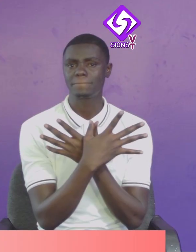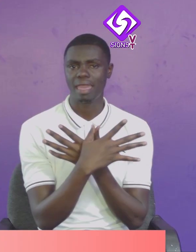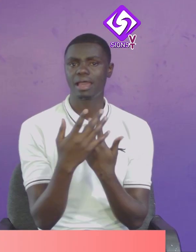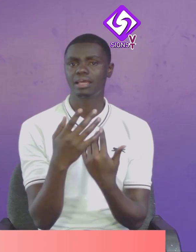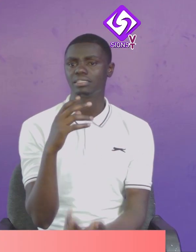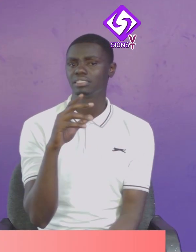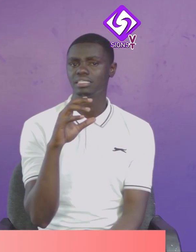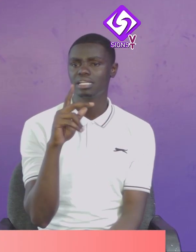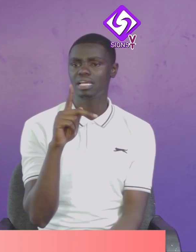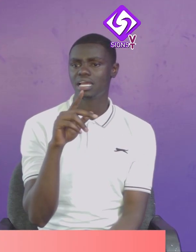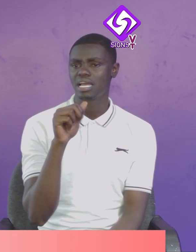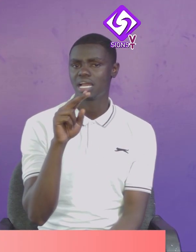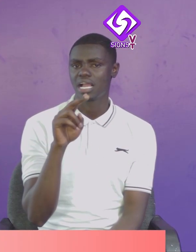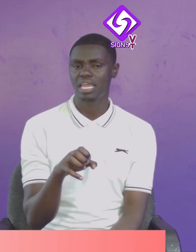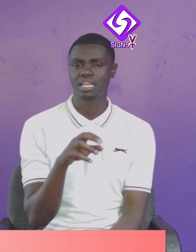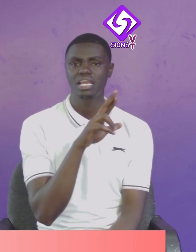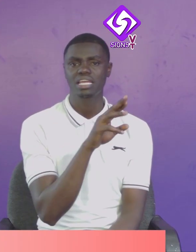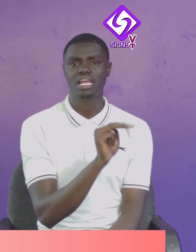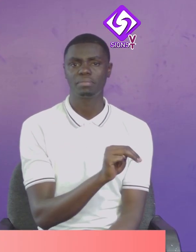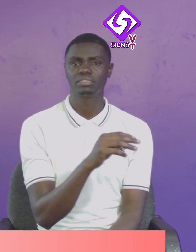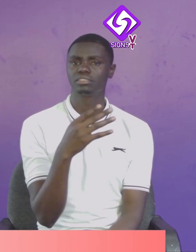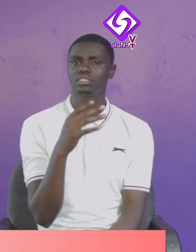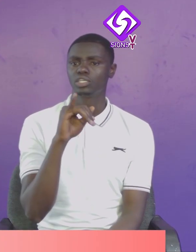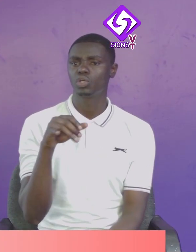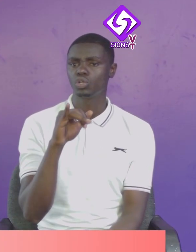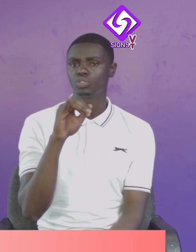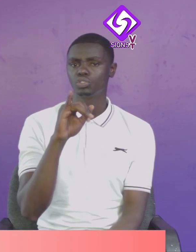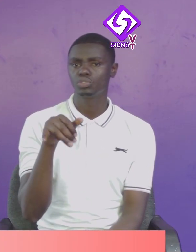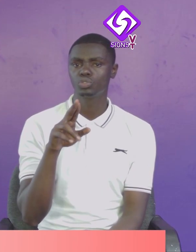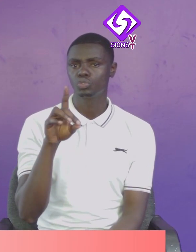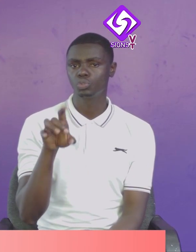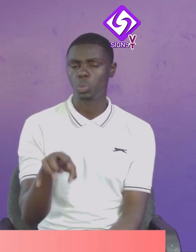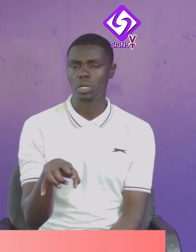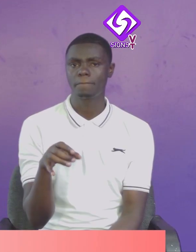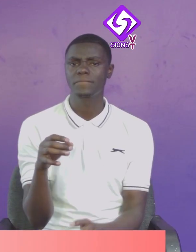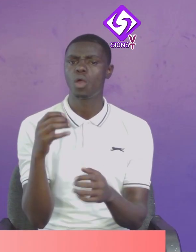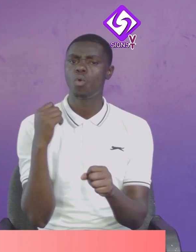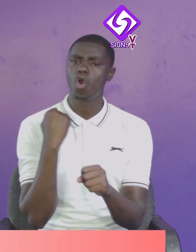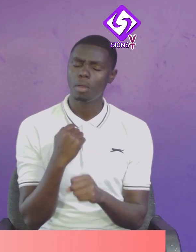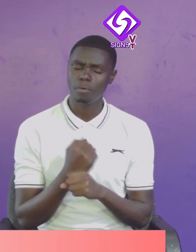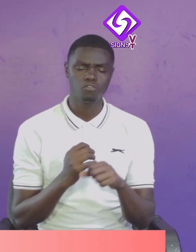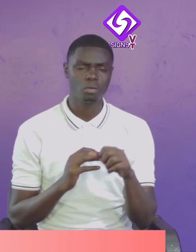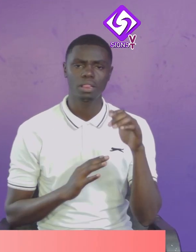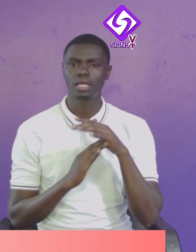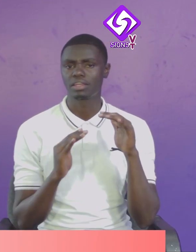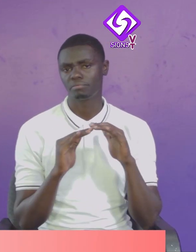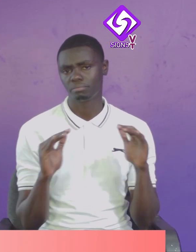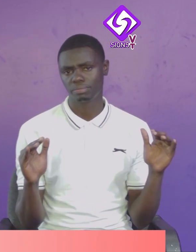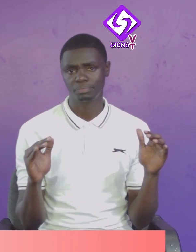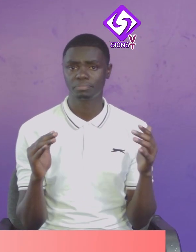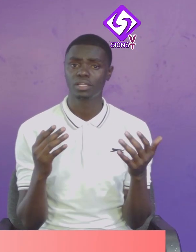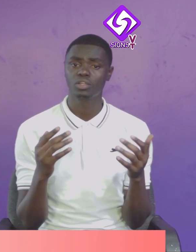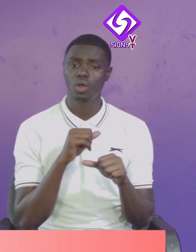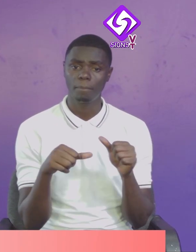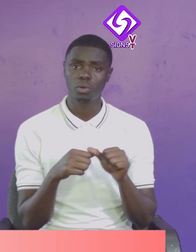Hurricane, Real Madrid, Bellingham there. Jude Bellingham. Yes. And these players have been performing at the highest level. So when it comes